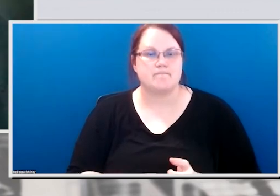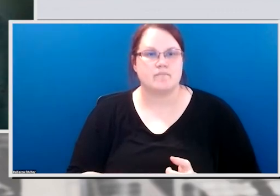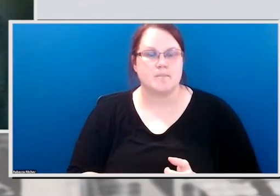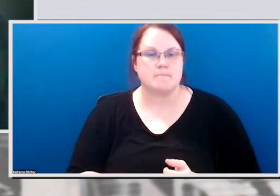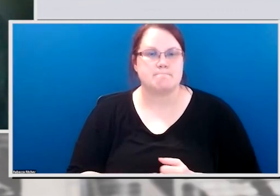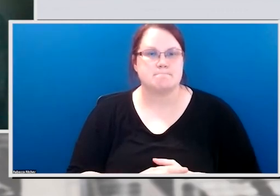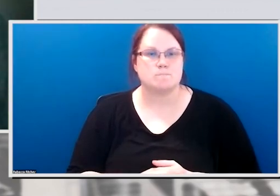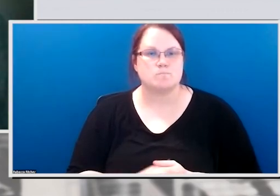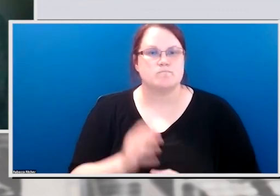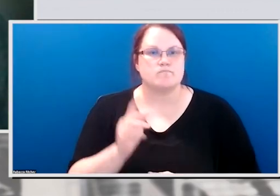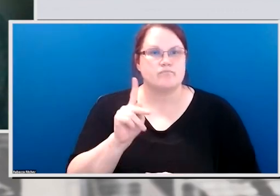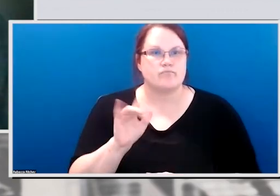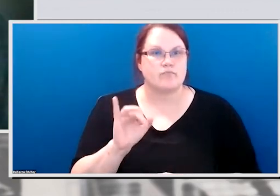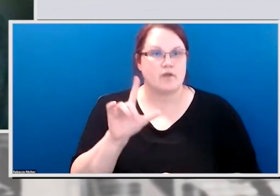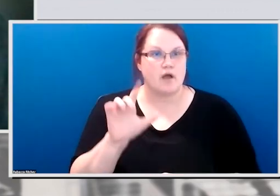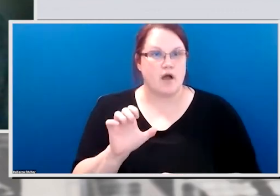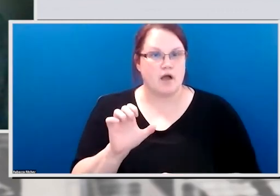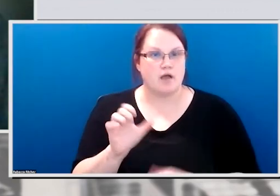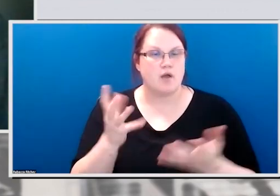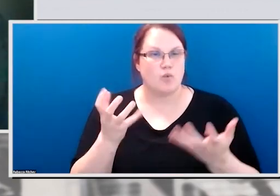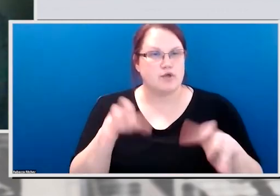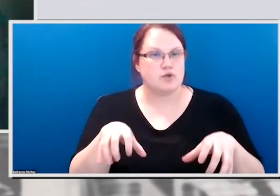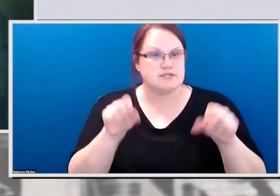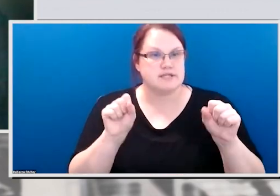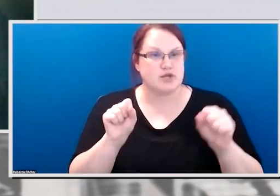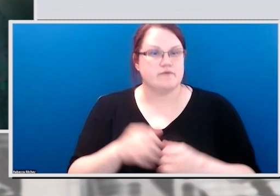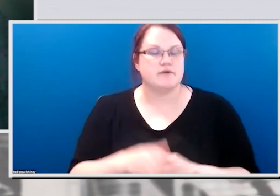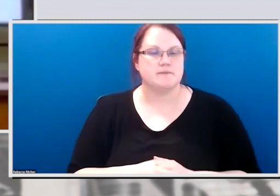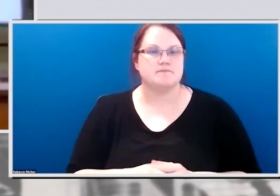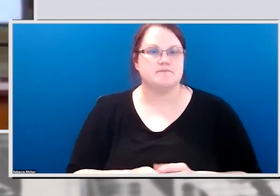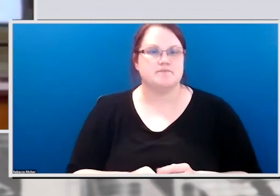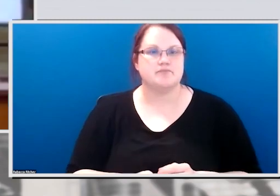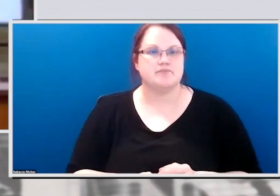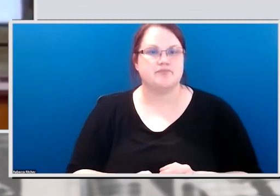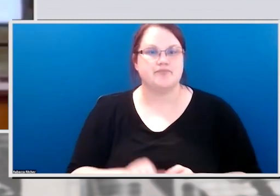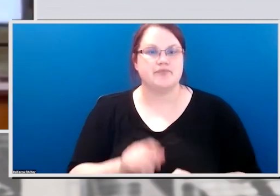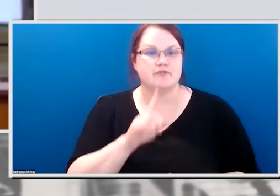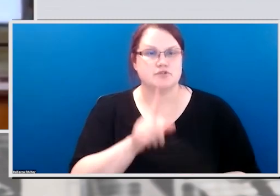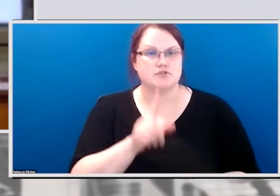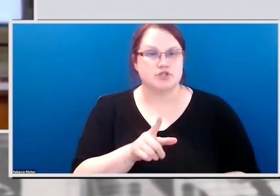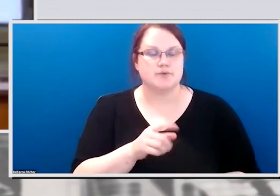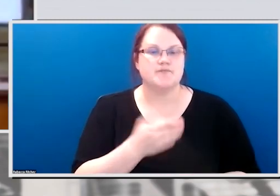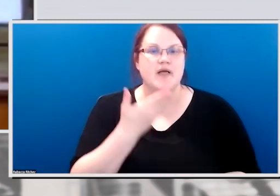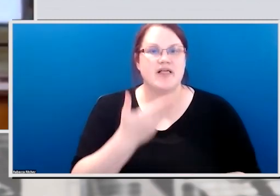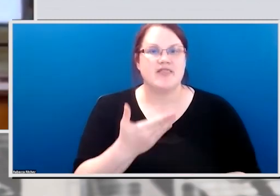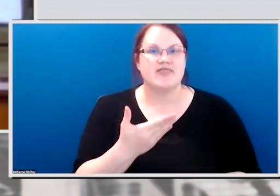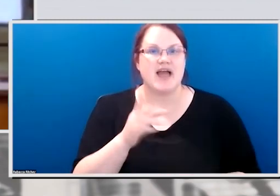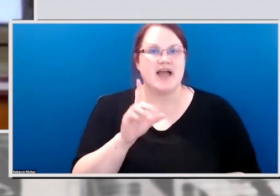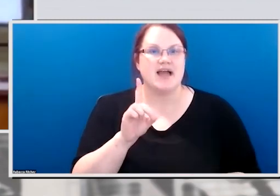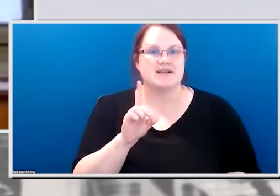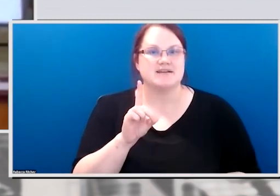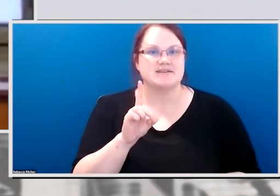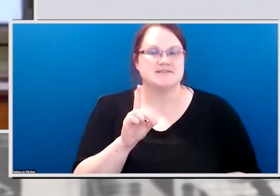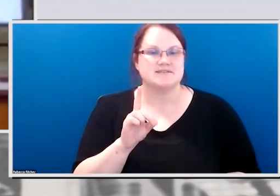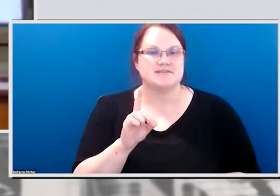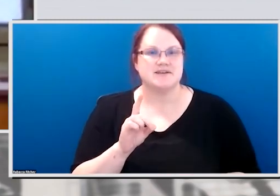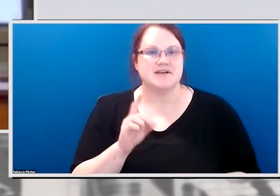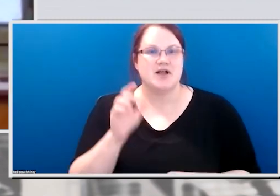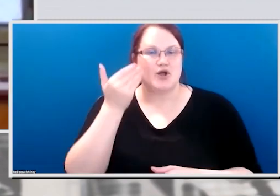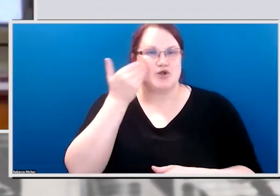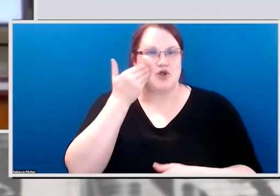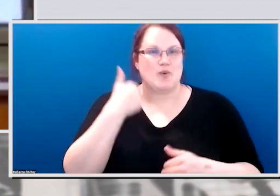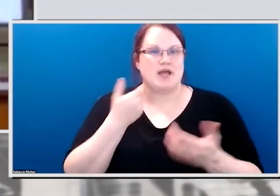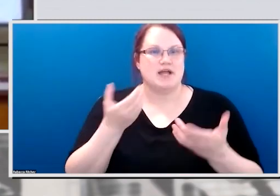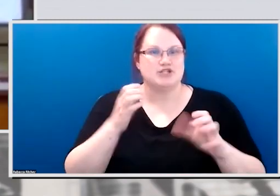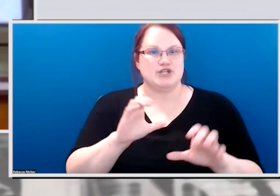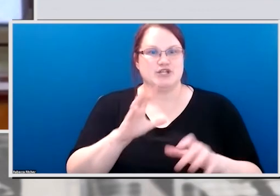Actually, if Kyle, I'd love for you to take that one. That's good. Yeah, sure. Thanks, Donna. I know we had a chance to talk earlier